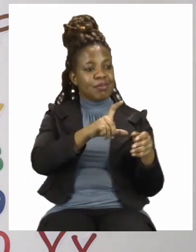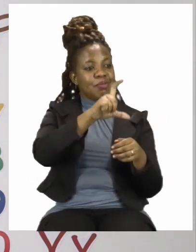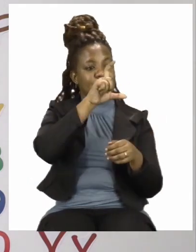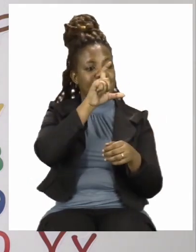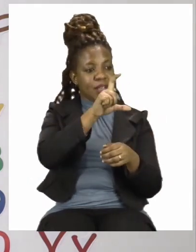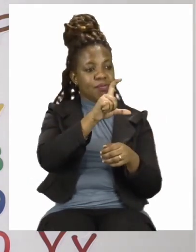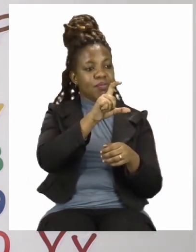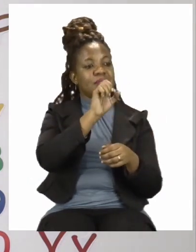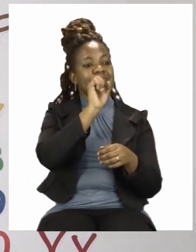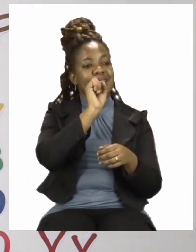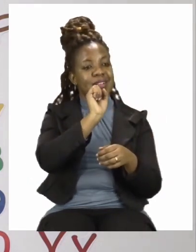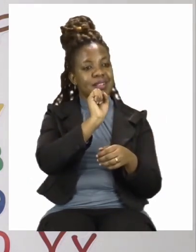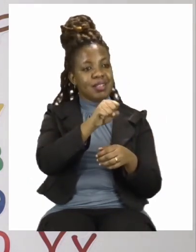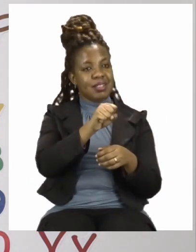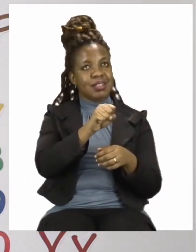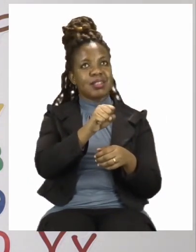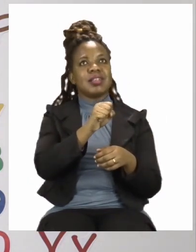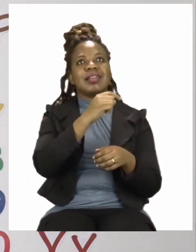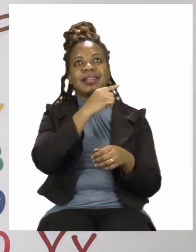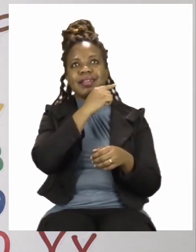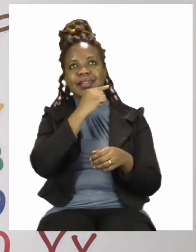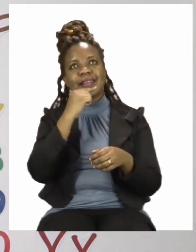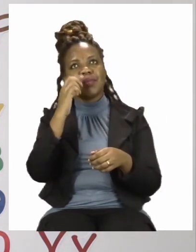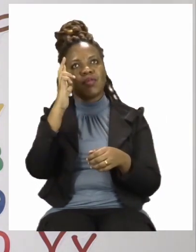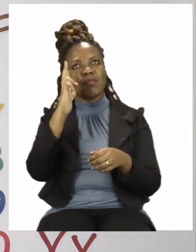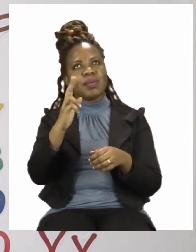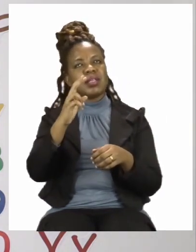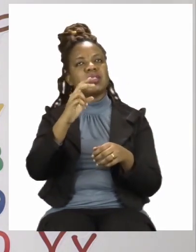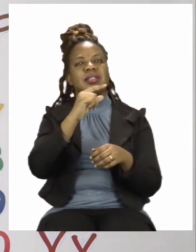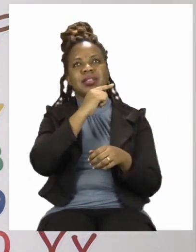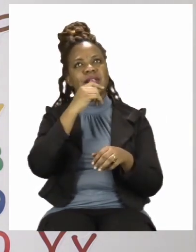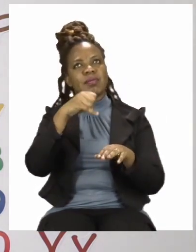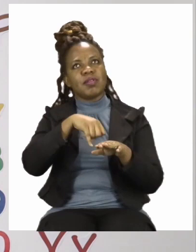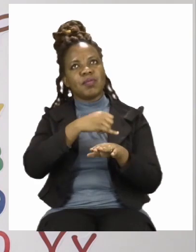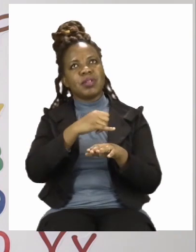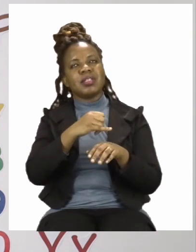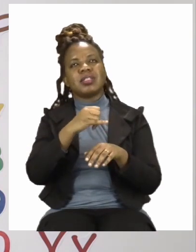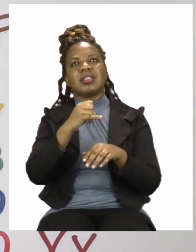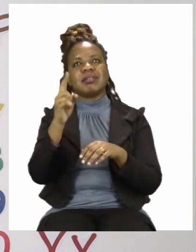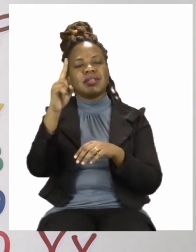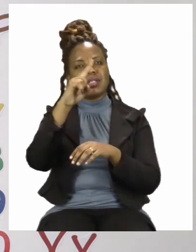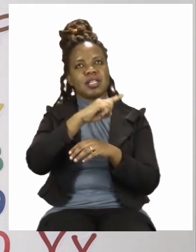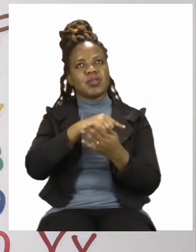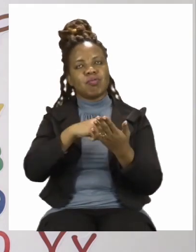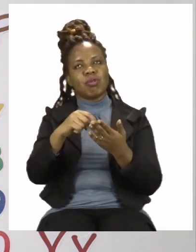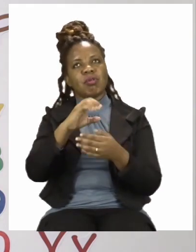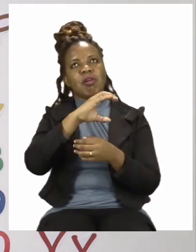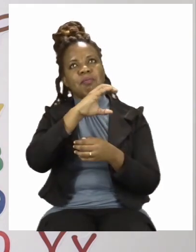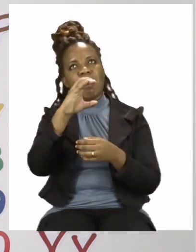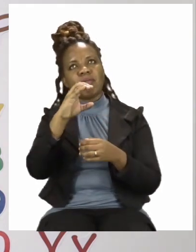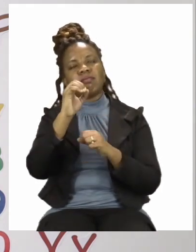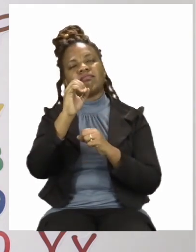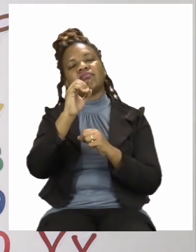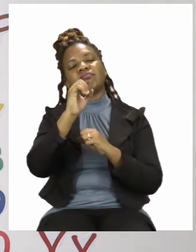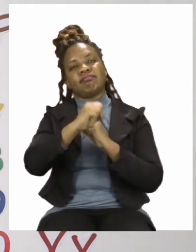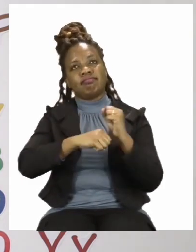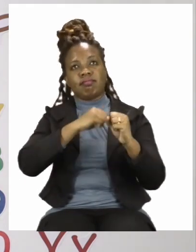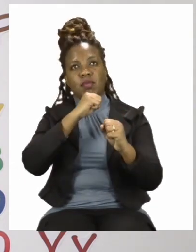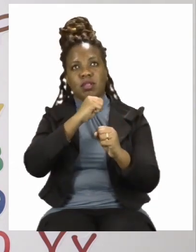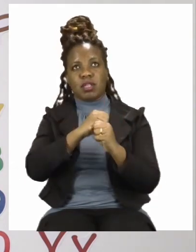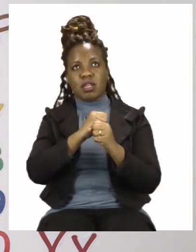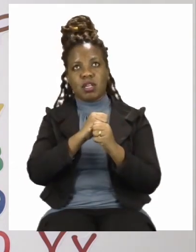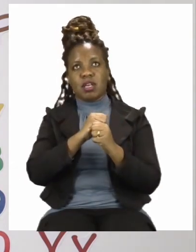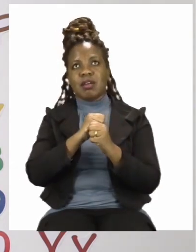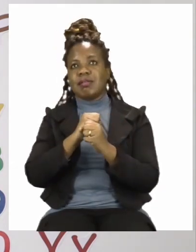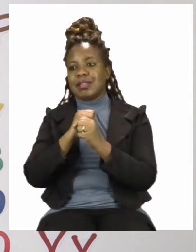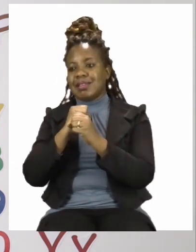letter, and we're going to use full stops for our sentences. In this case, we need to put the